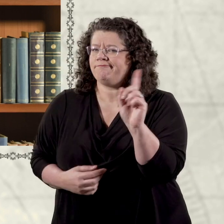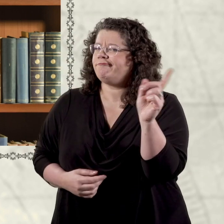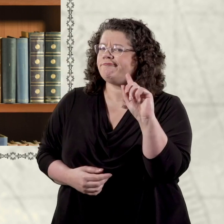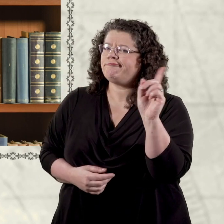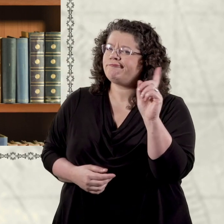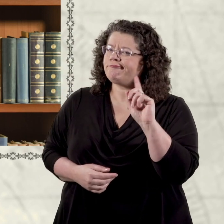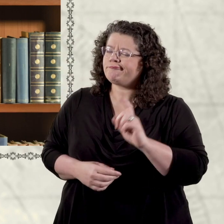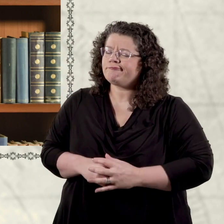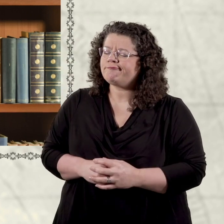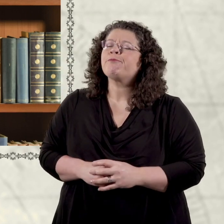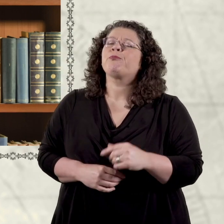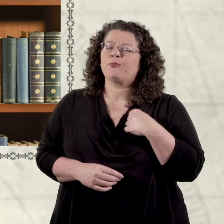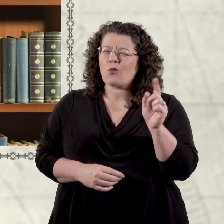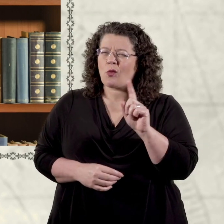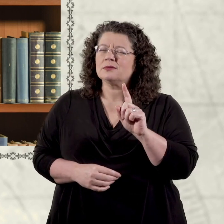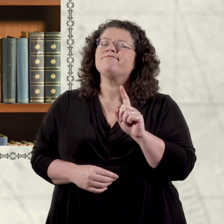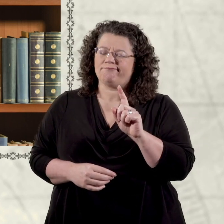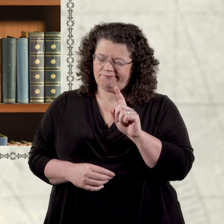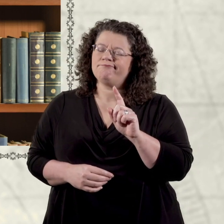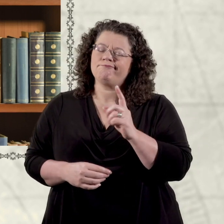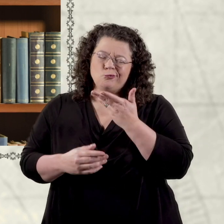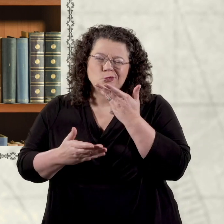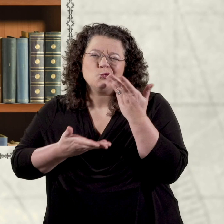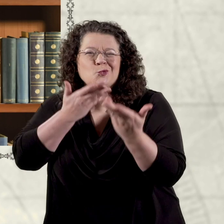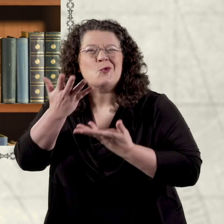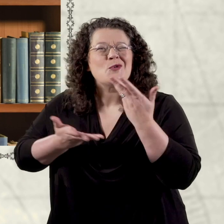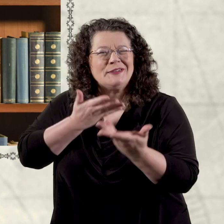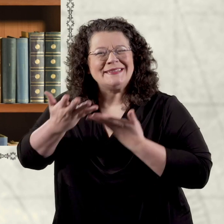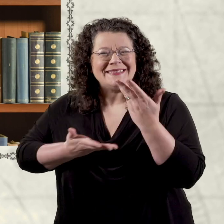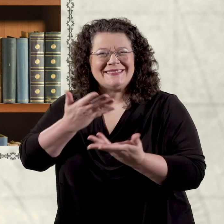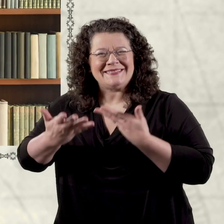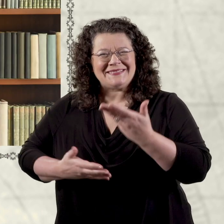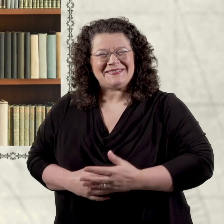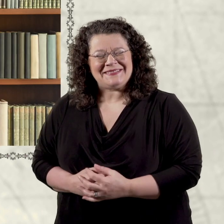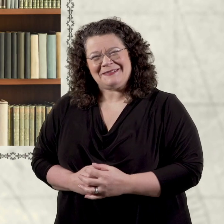option. Instead, we tell stories.